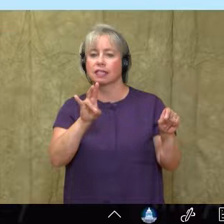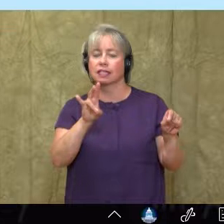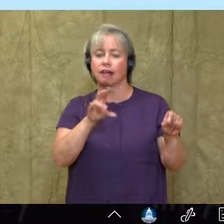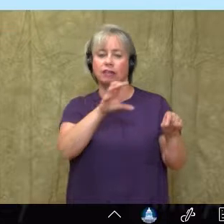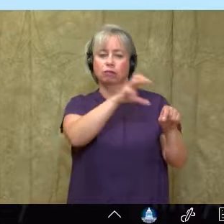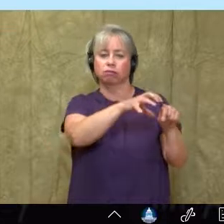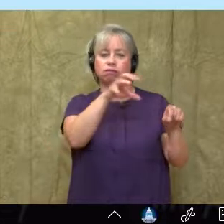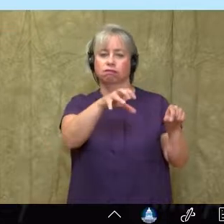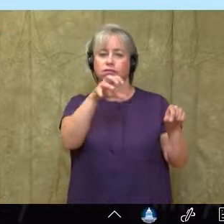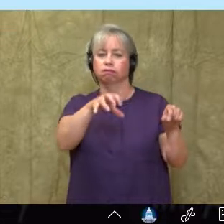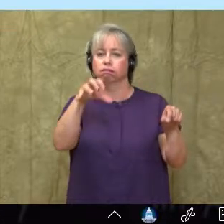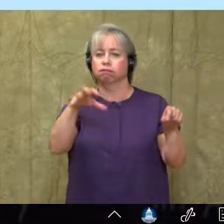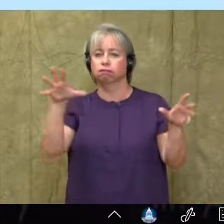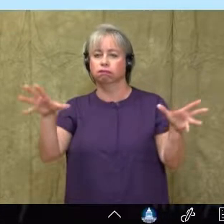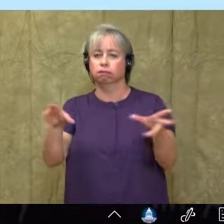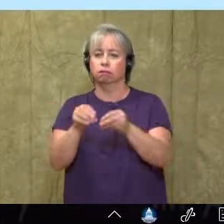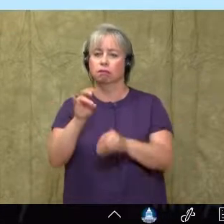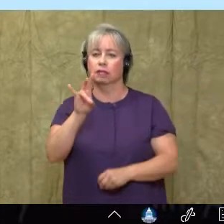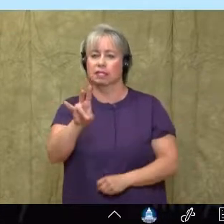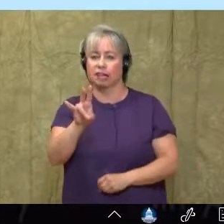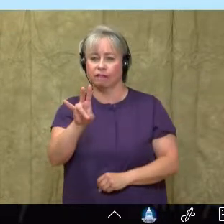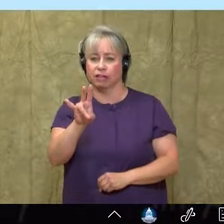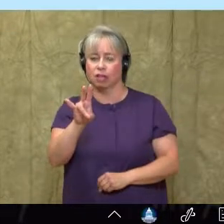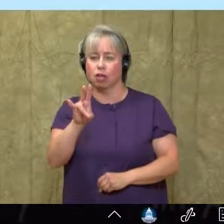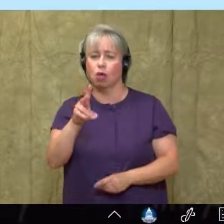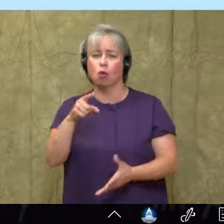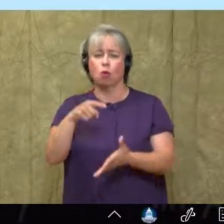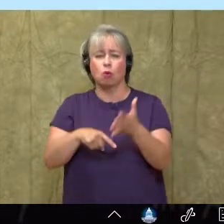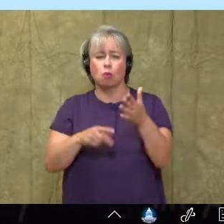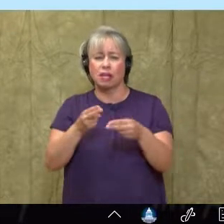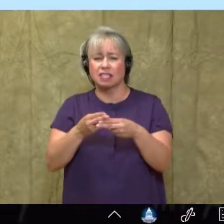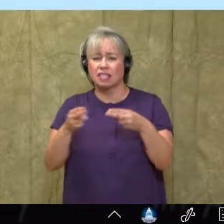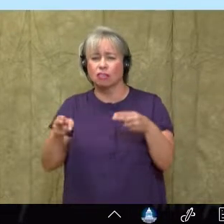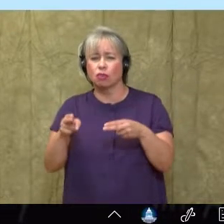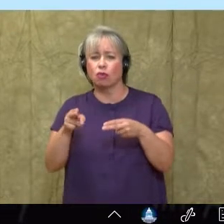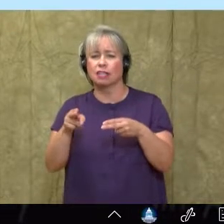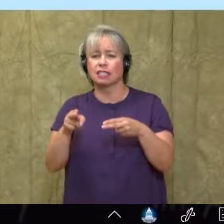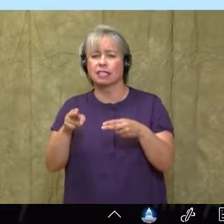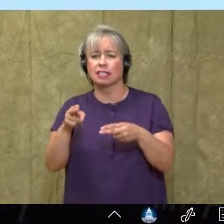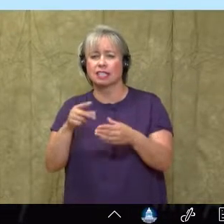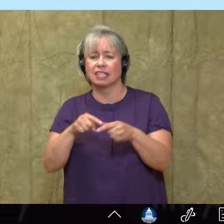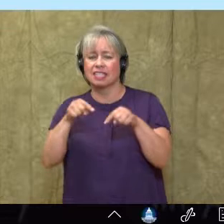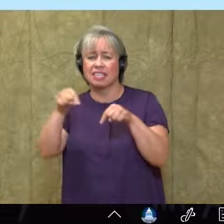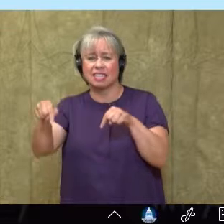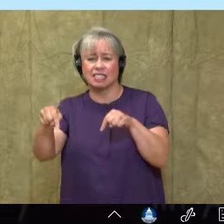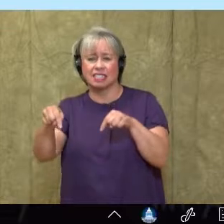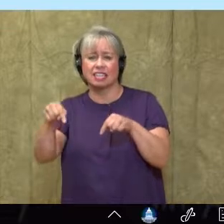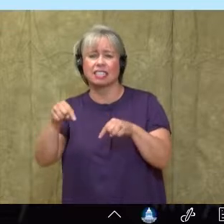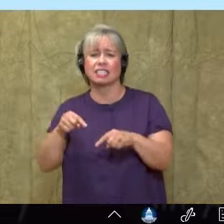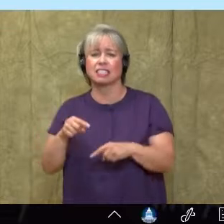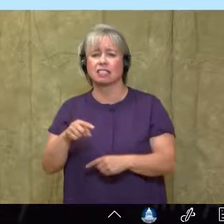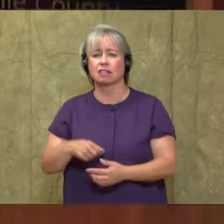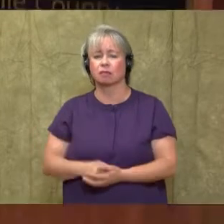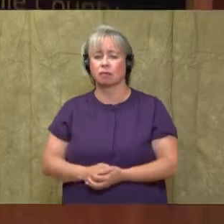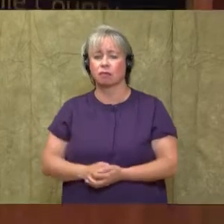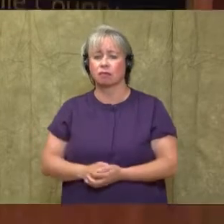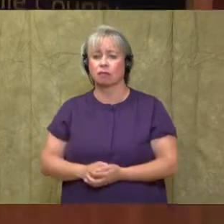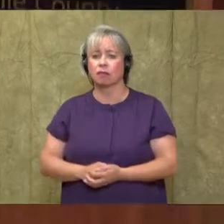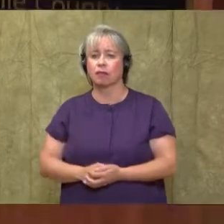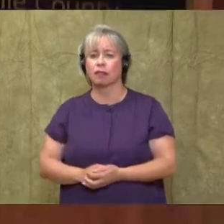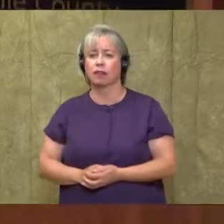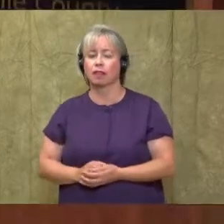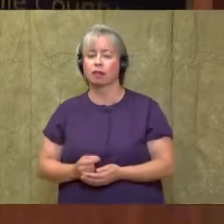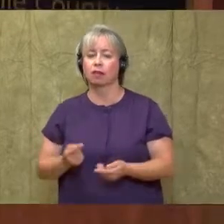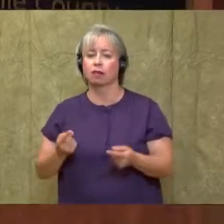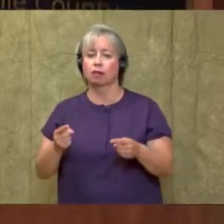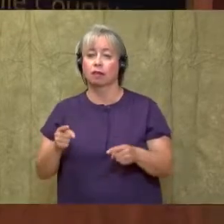length here. We wanted to find what the shortest distance was. Well, we actually, when I was doing it, made a mistake. So I want to